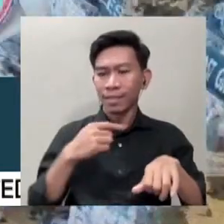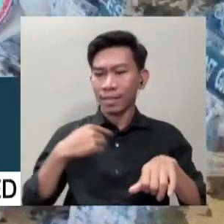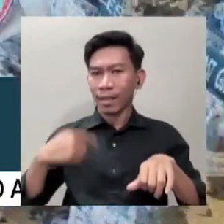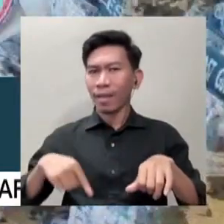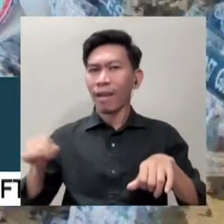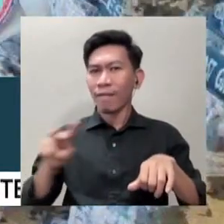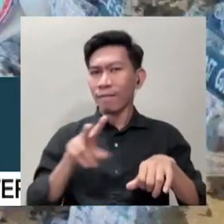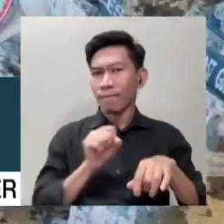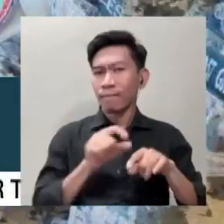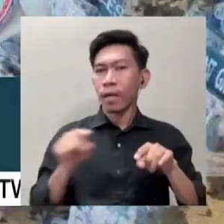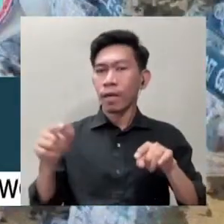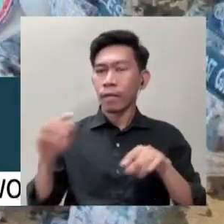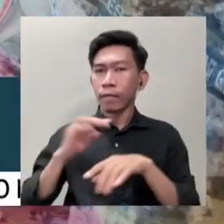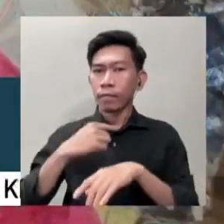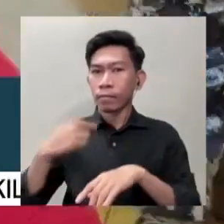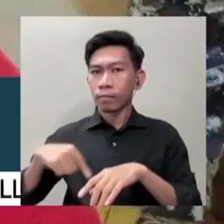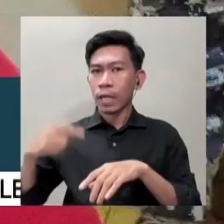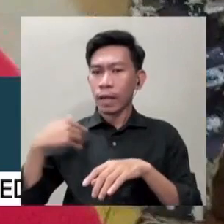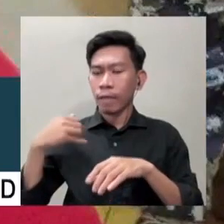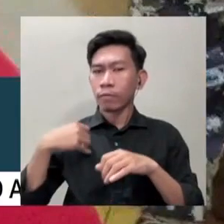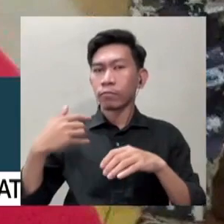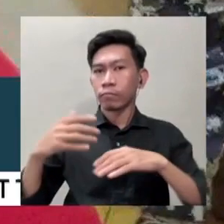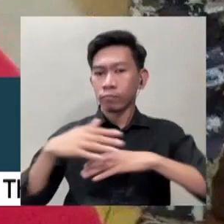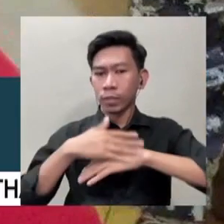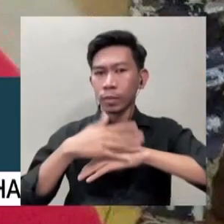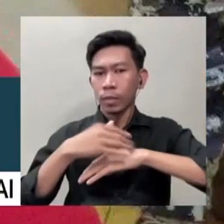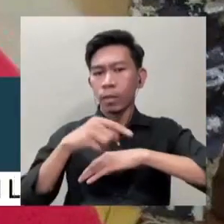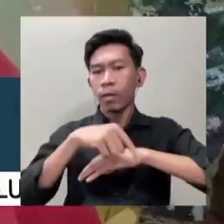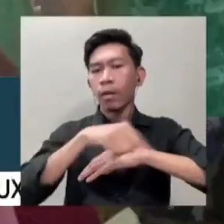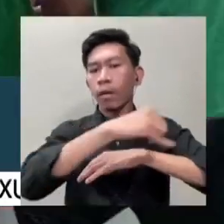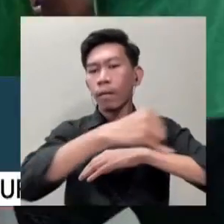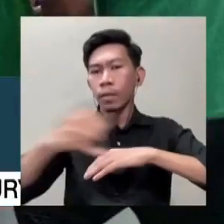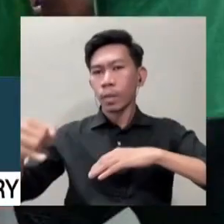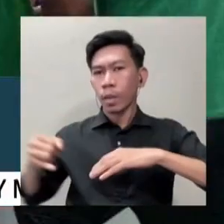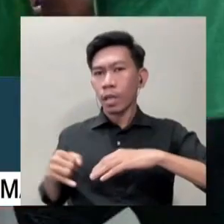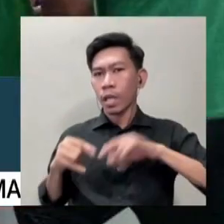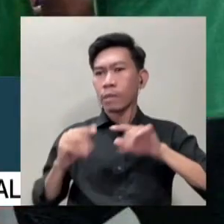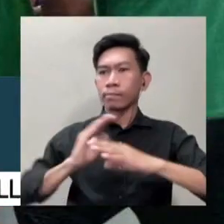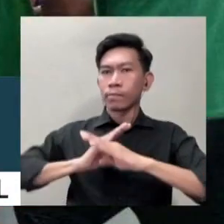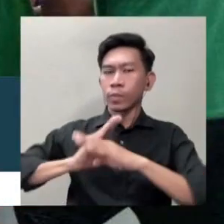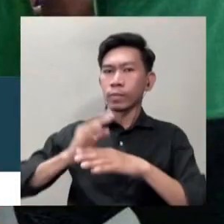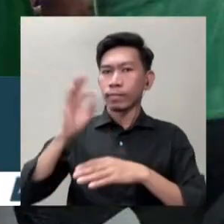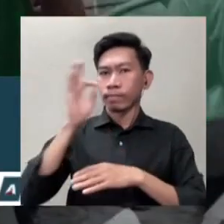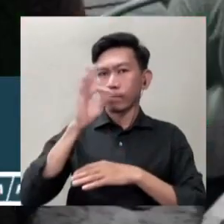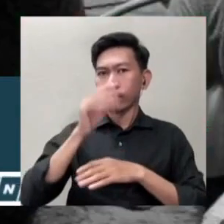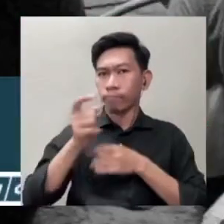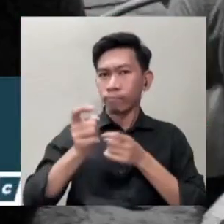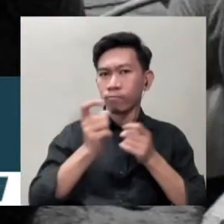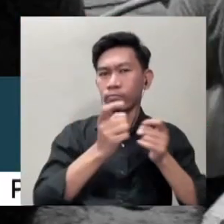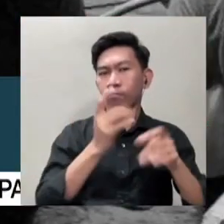after Beijing placed floating barriers to prevent Filipino fishermen from reaching the area.